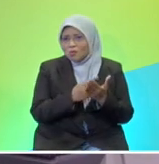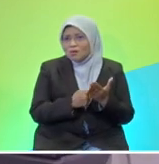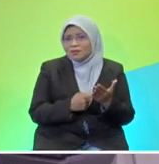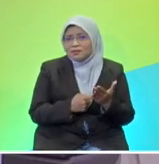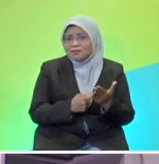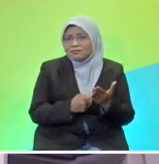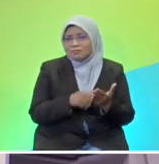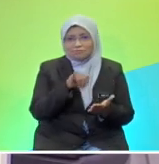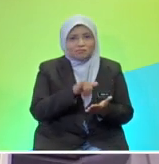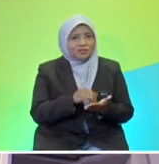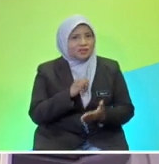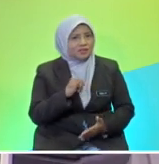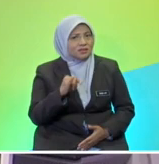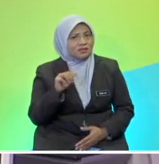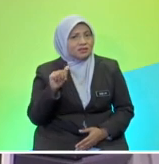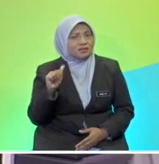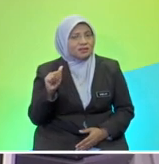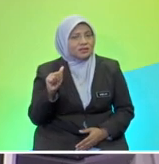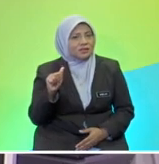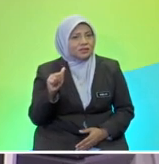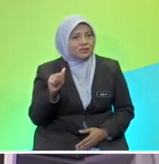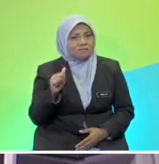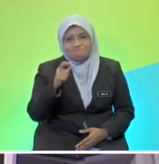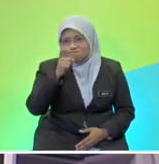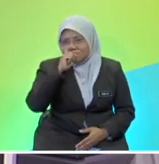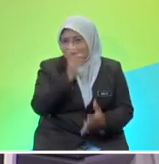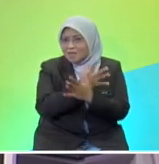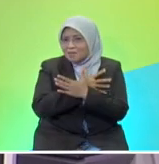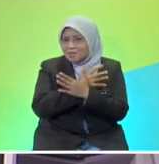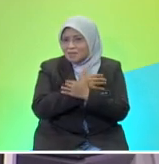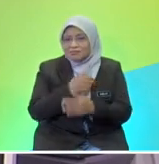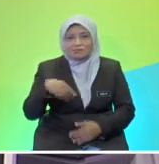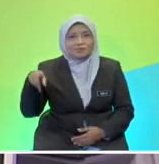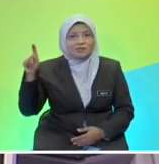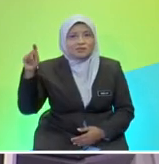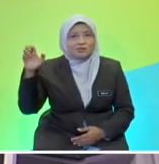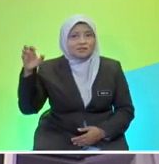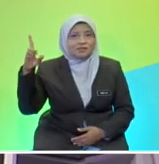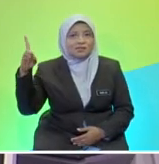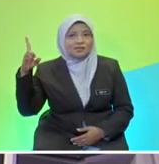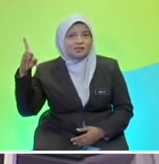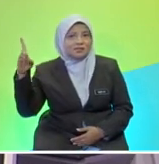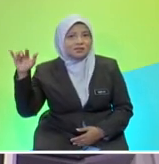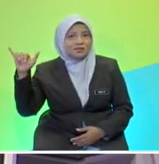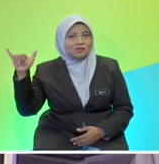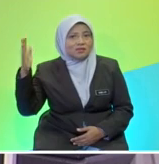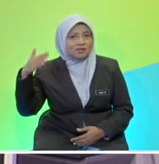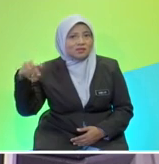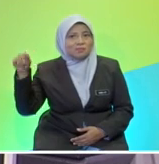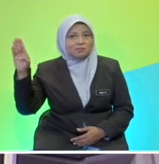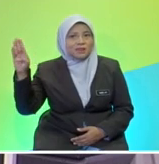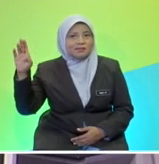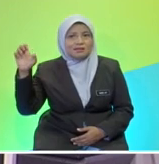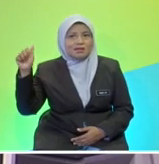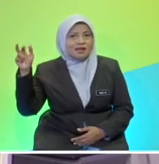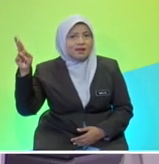teddy bear. Okay, good. How do you spell teddy bear? Yes. T E D D Y B E A